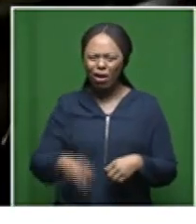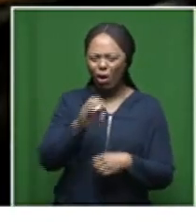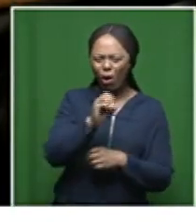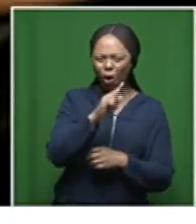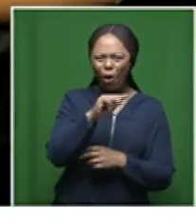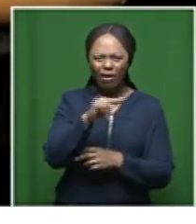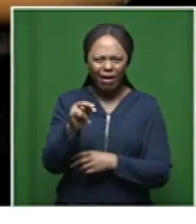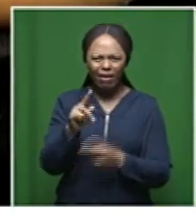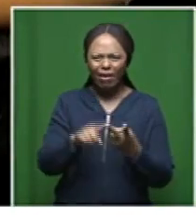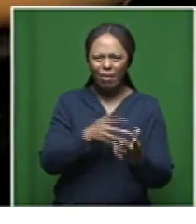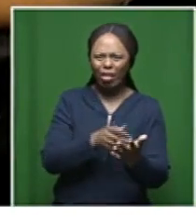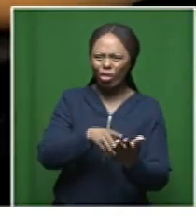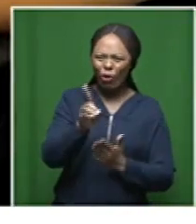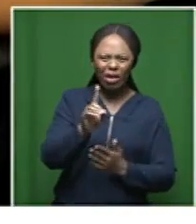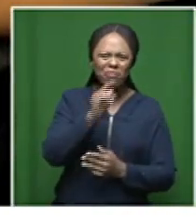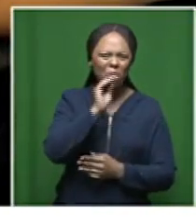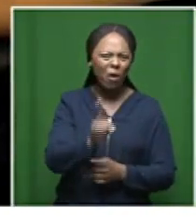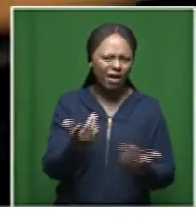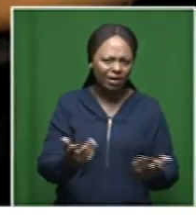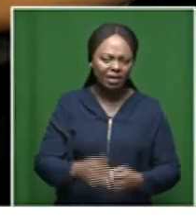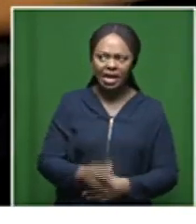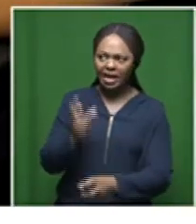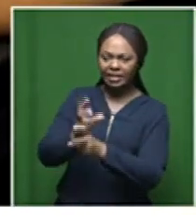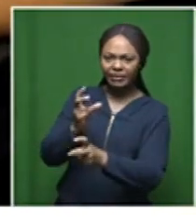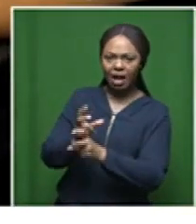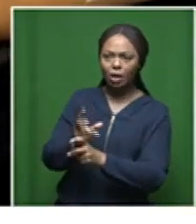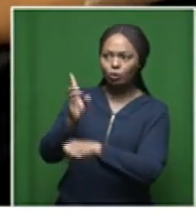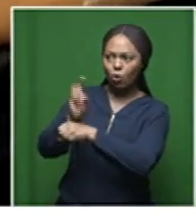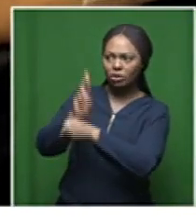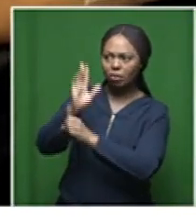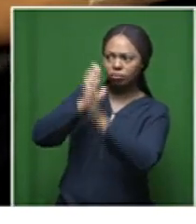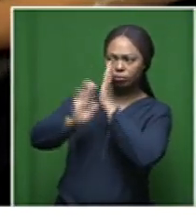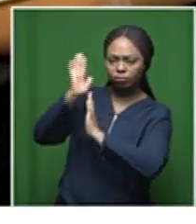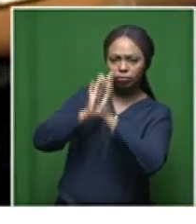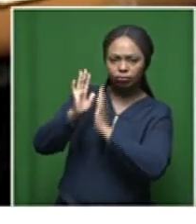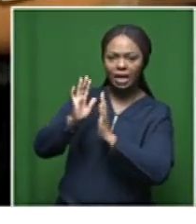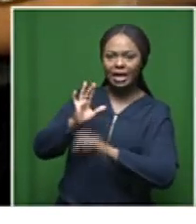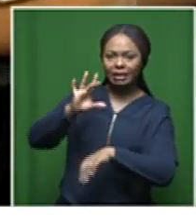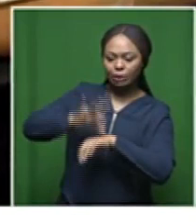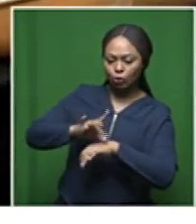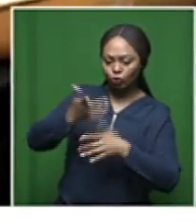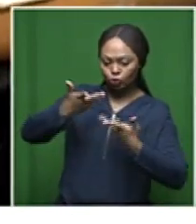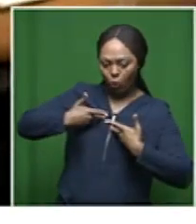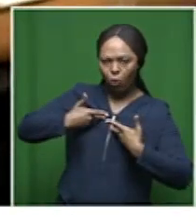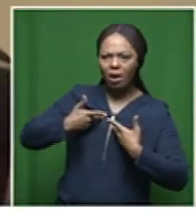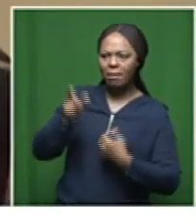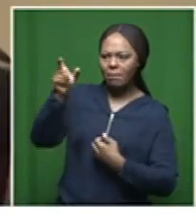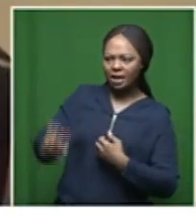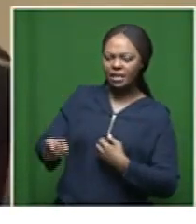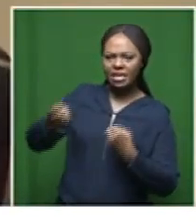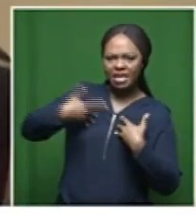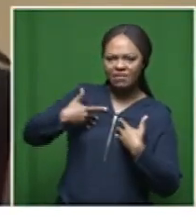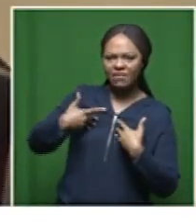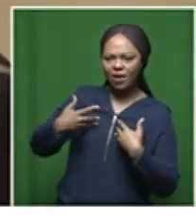It was quite difficult when the doctors told me that, in actual fact, for this disease, someone has to donate a kidney for